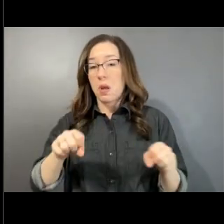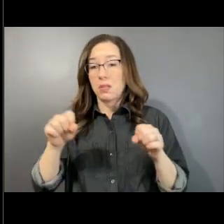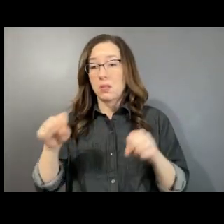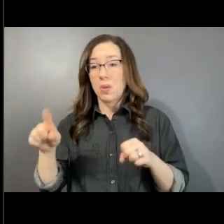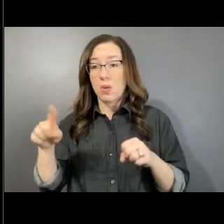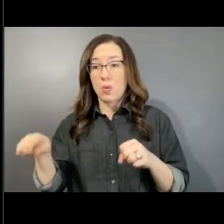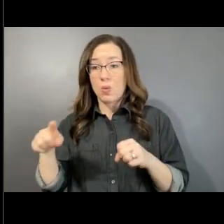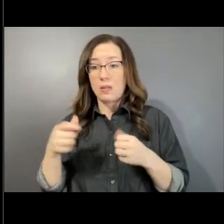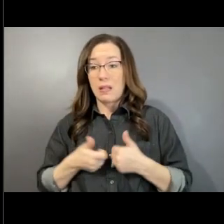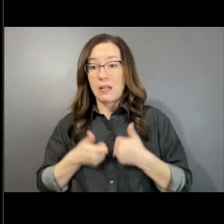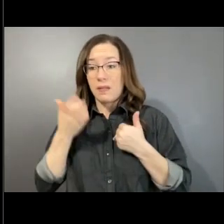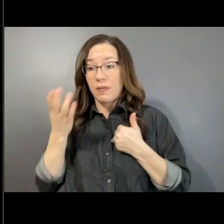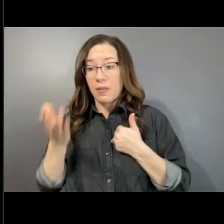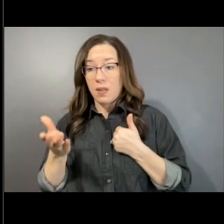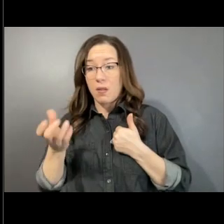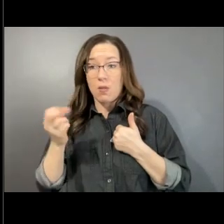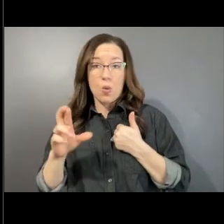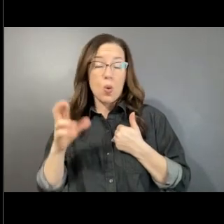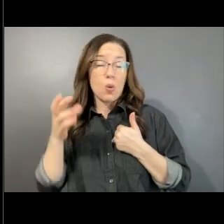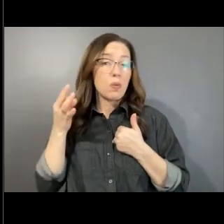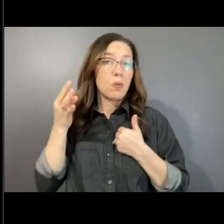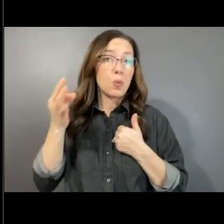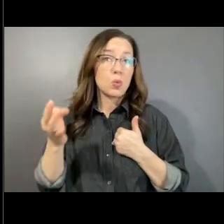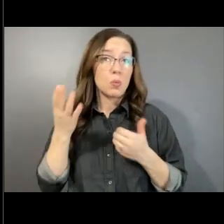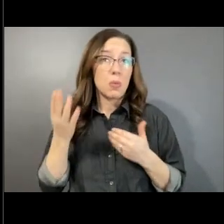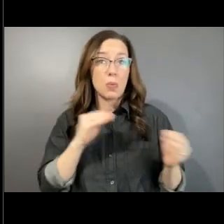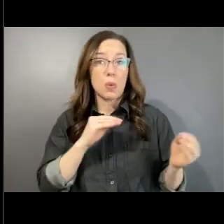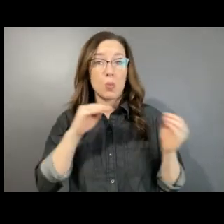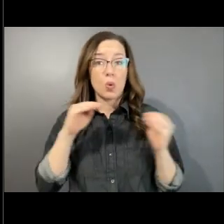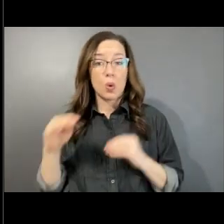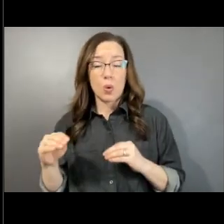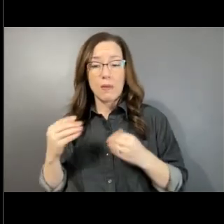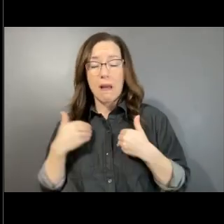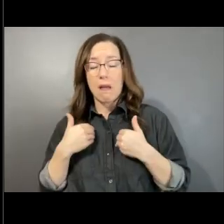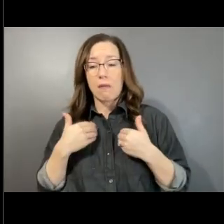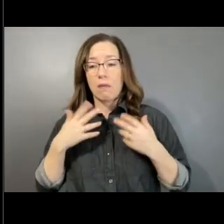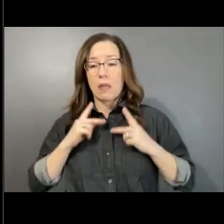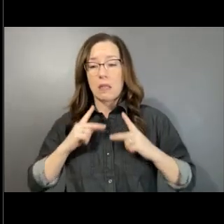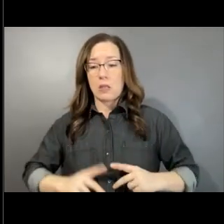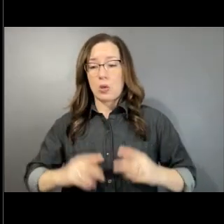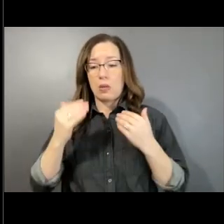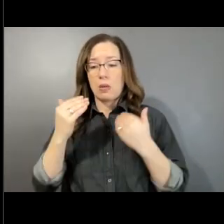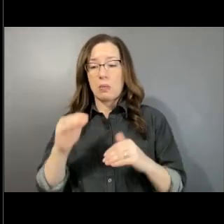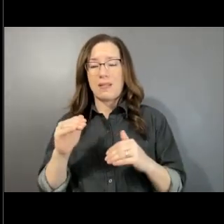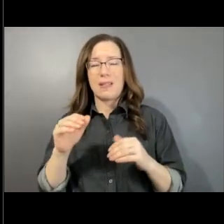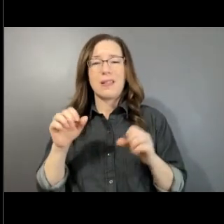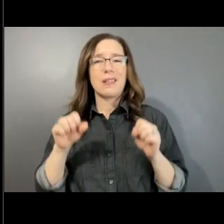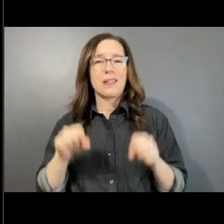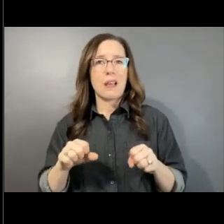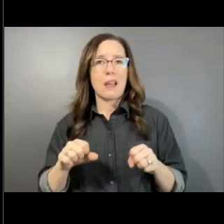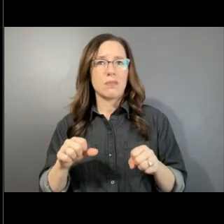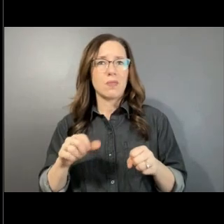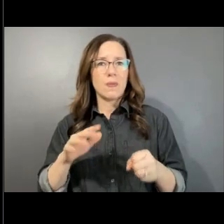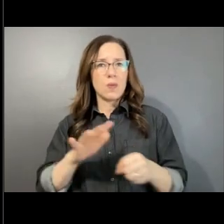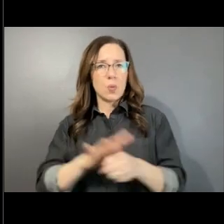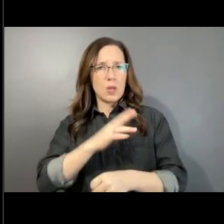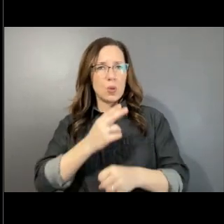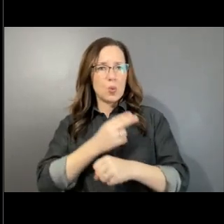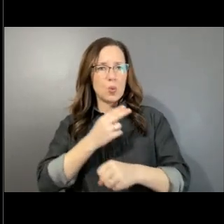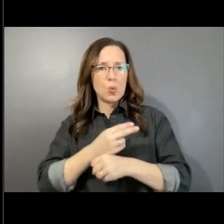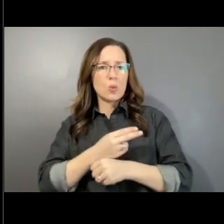may currently or in the future have a physical limitation may more completely use and